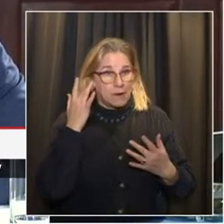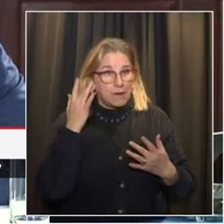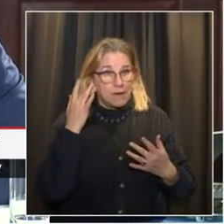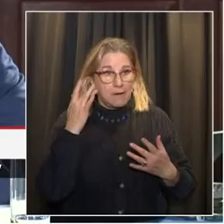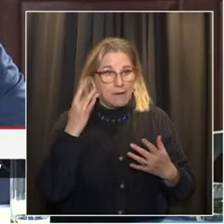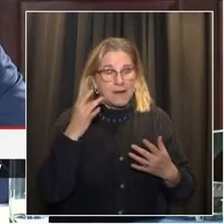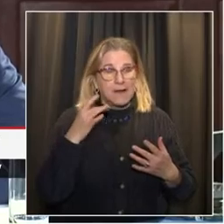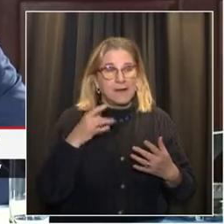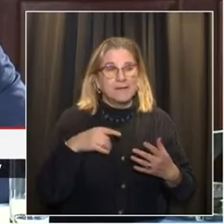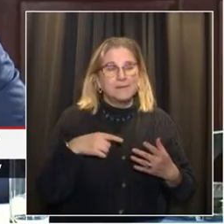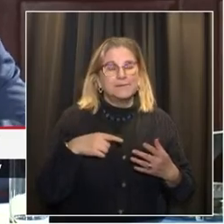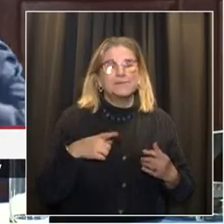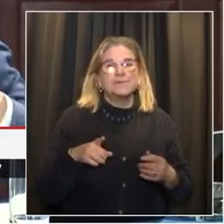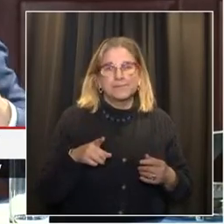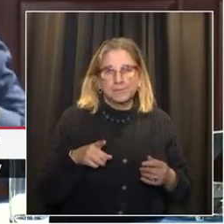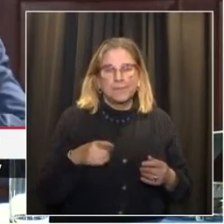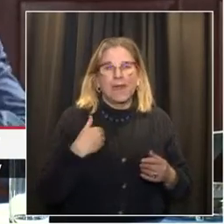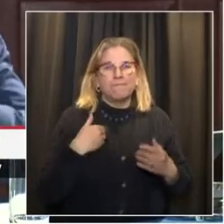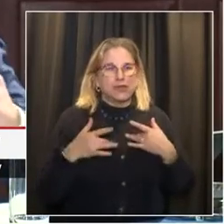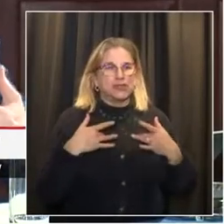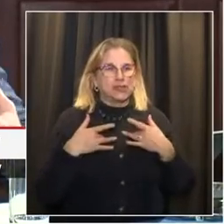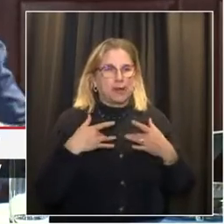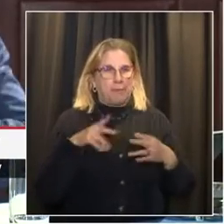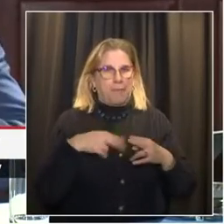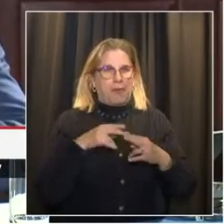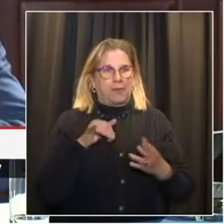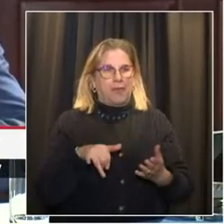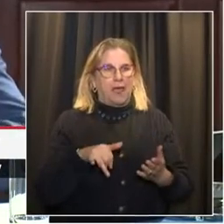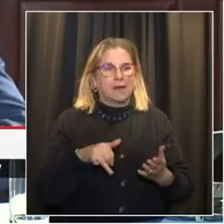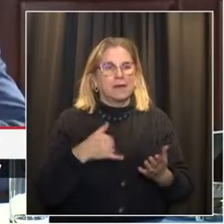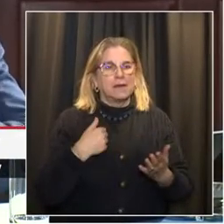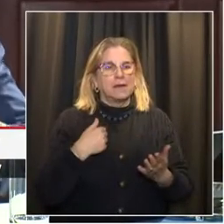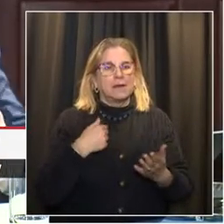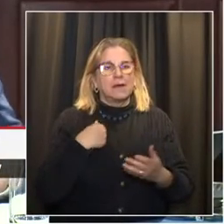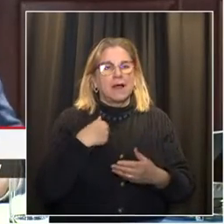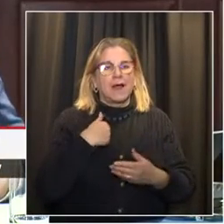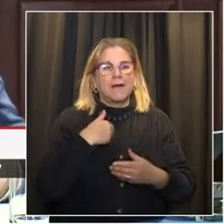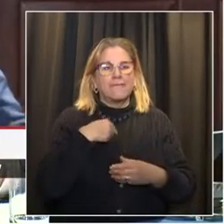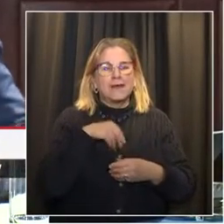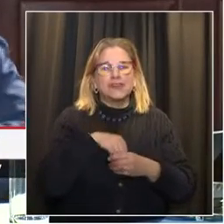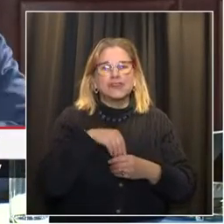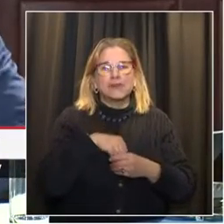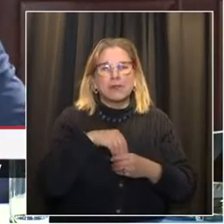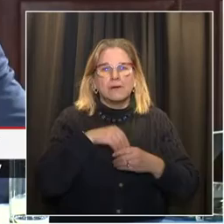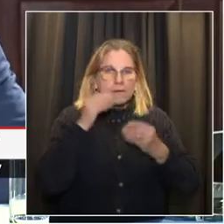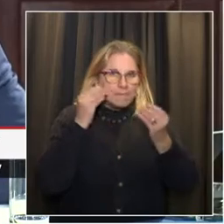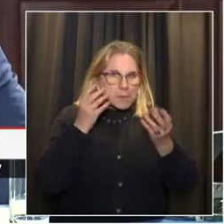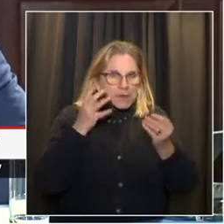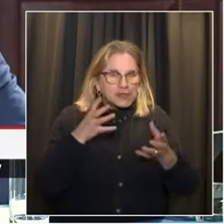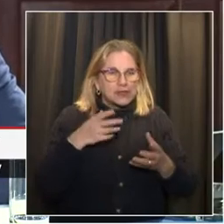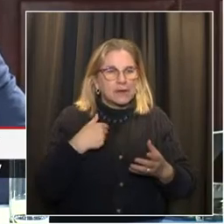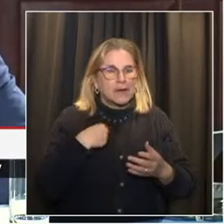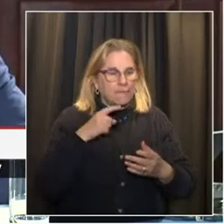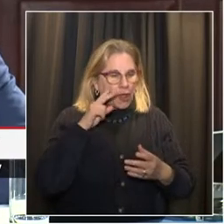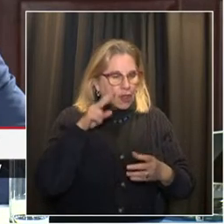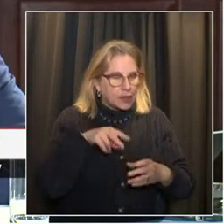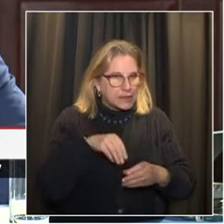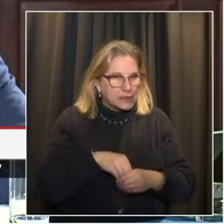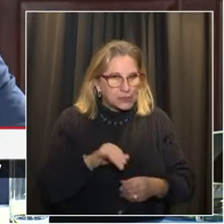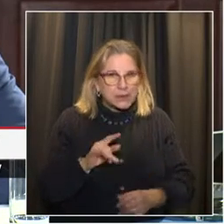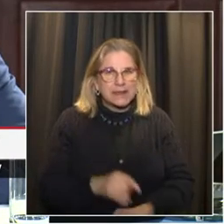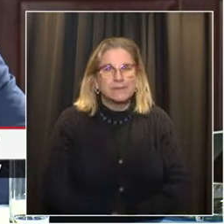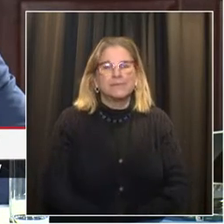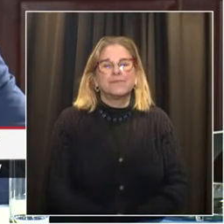first I started, quite frankly, with I look internally, what did the lab have something to do with it? And the lab losing